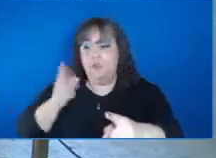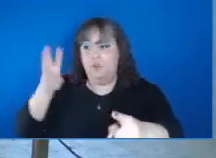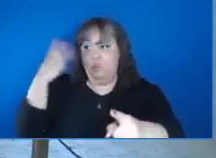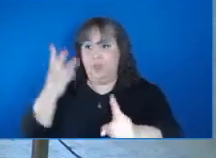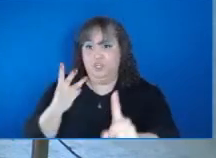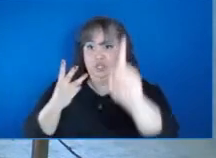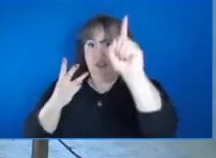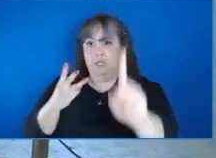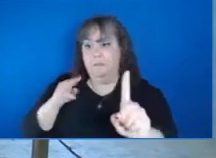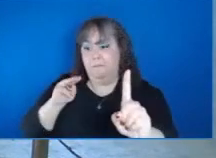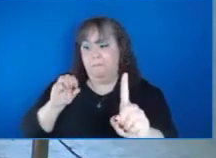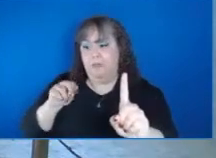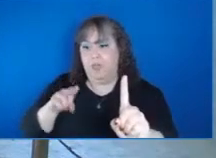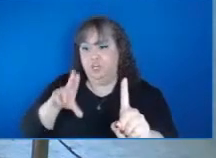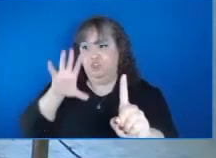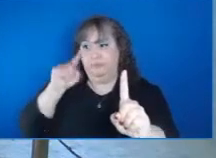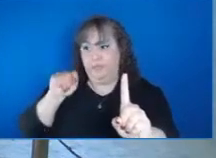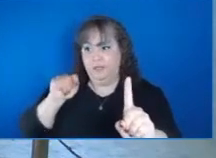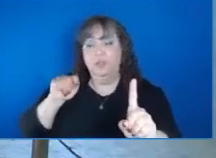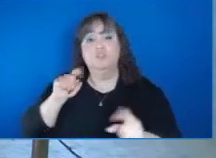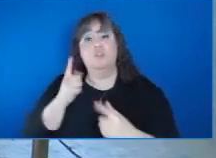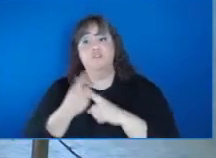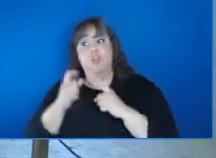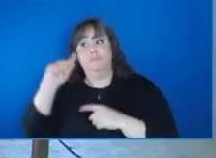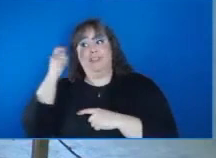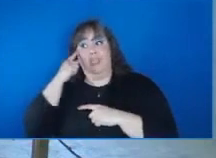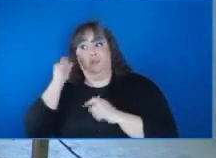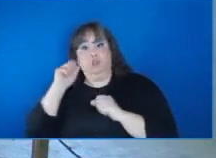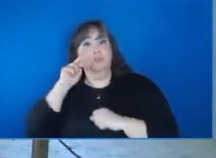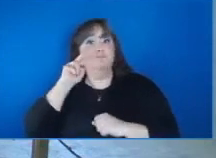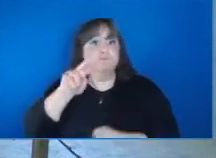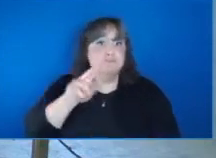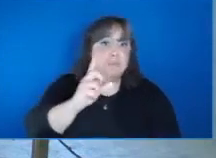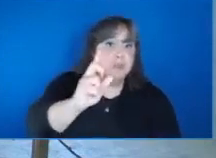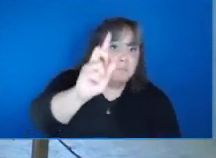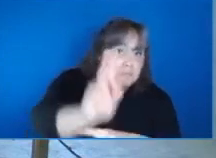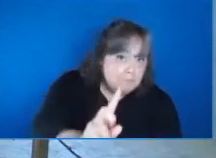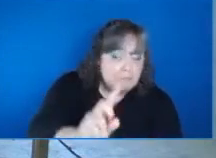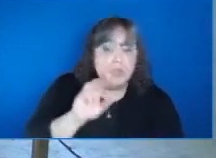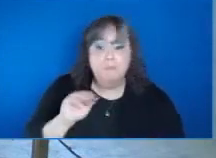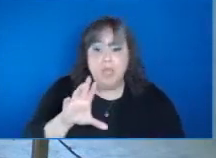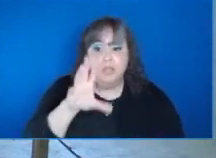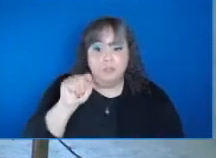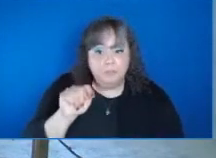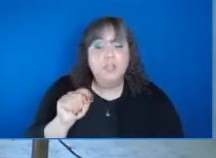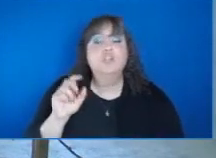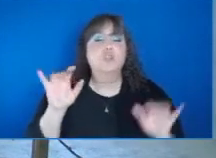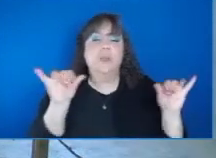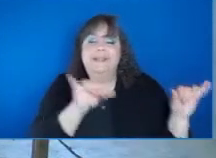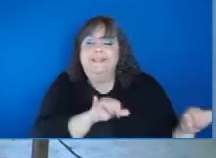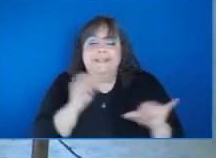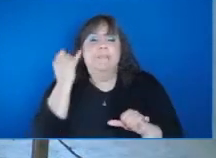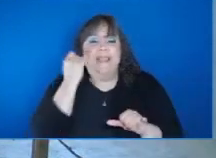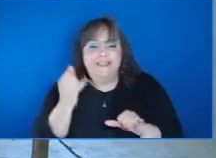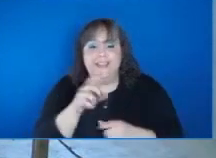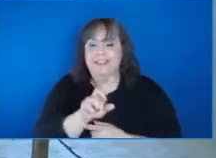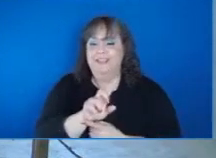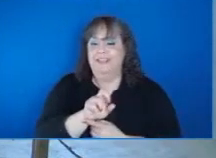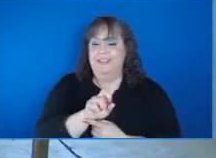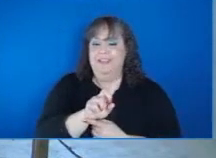Monument from the Capitol building. Right. And you would see Dimorphos from Didymos. There we go. Okay.